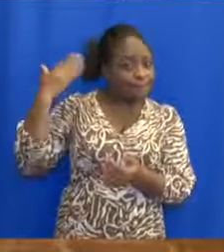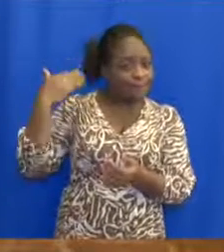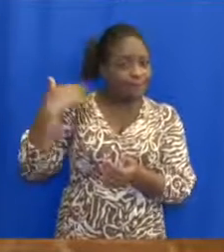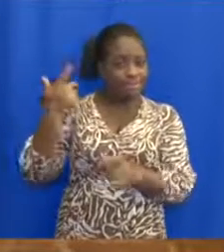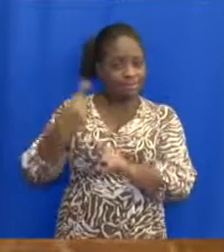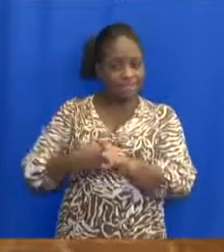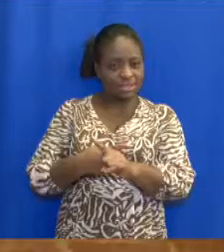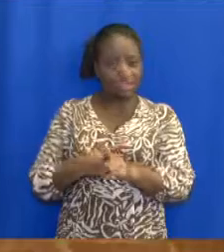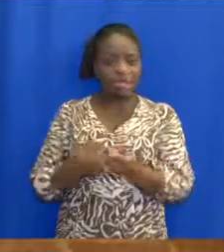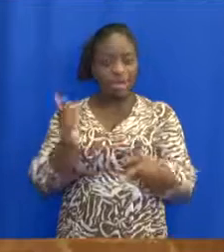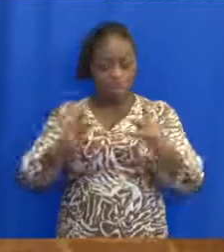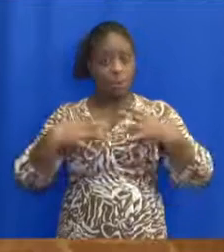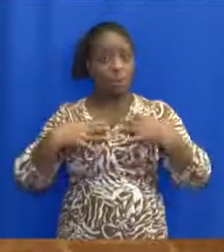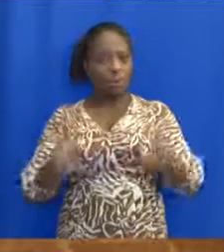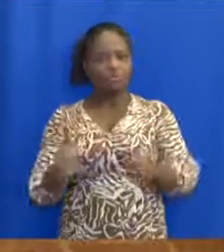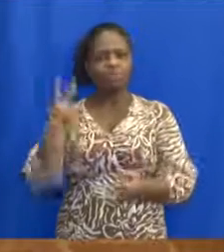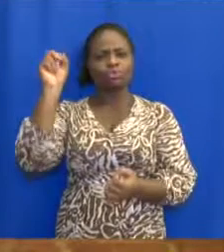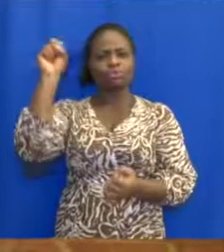the number of recoveries stood at